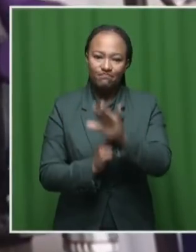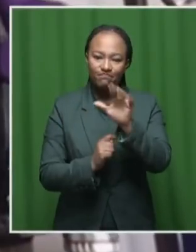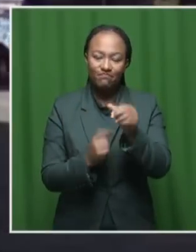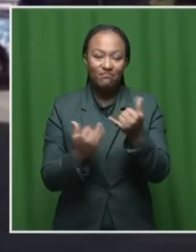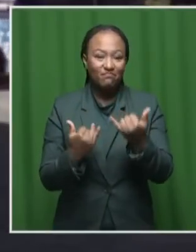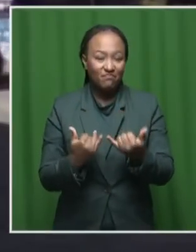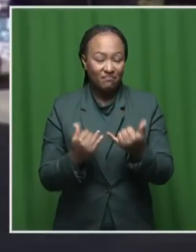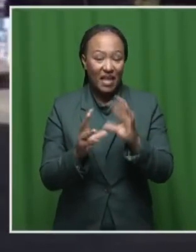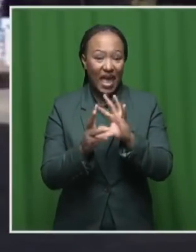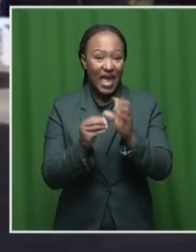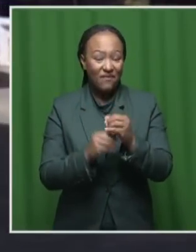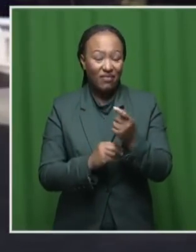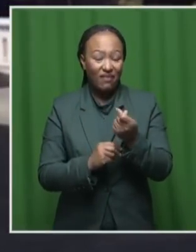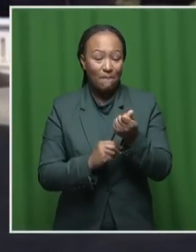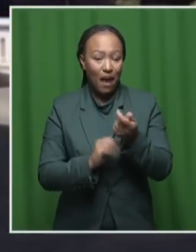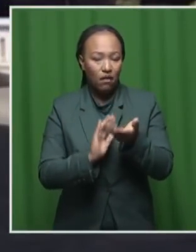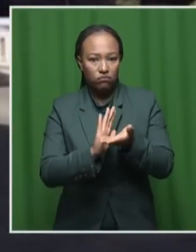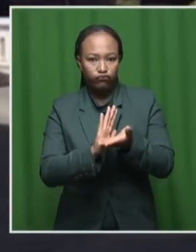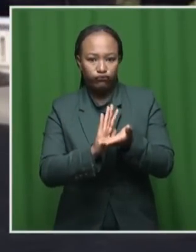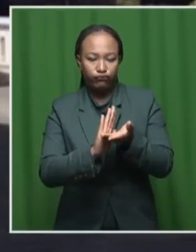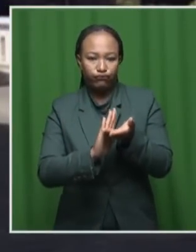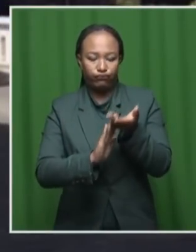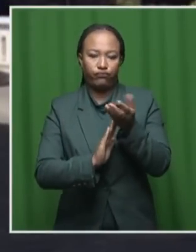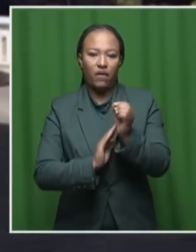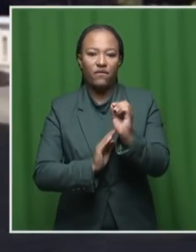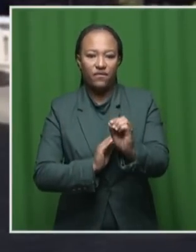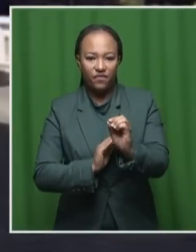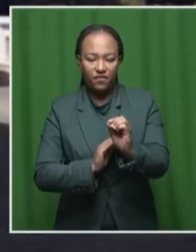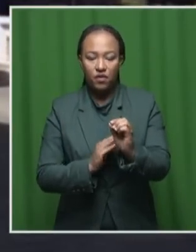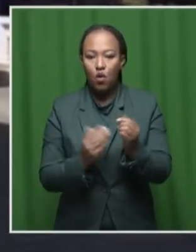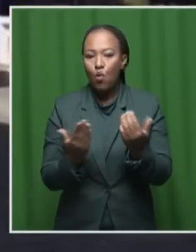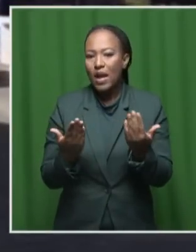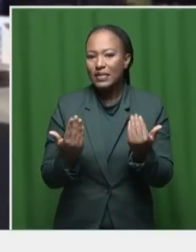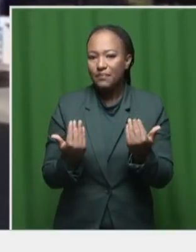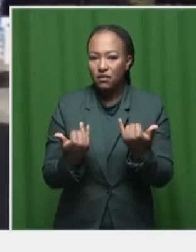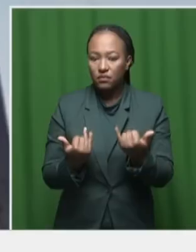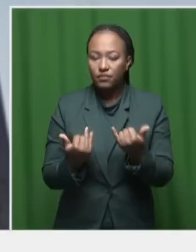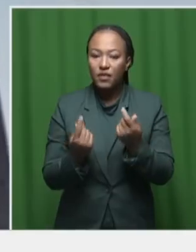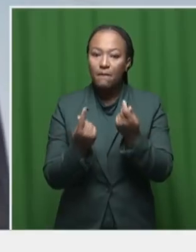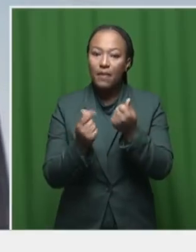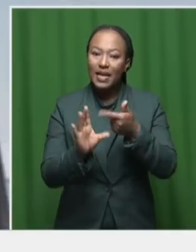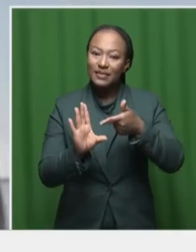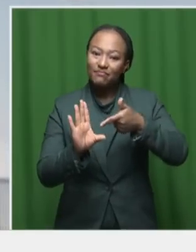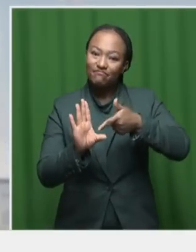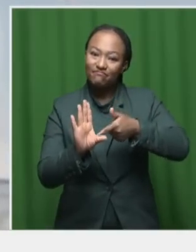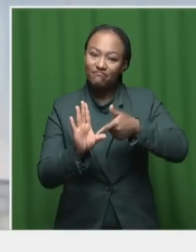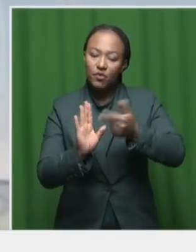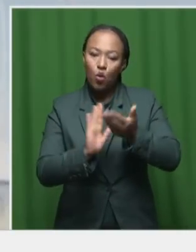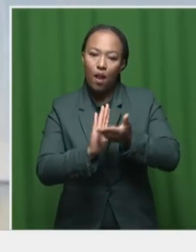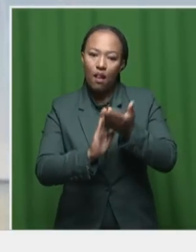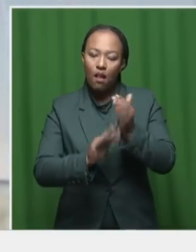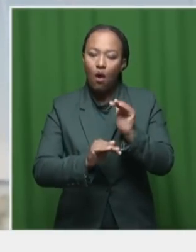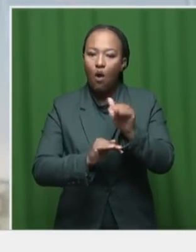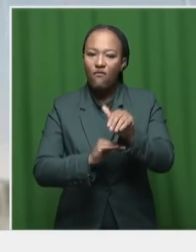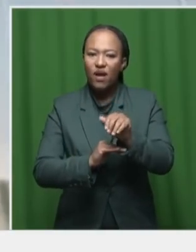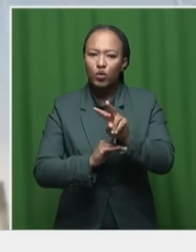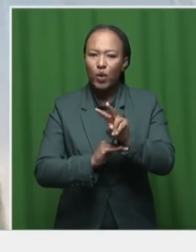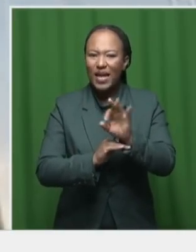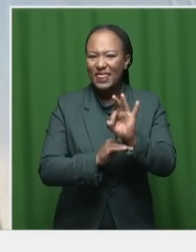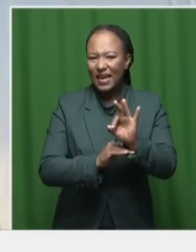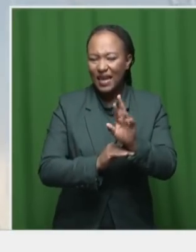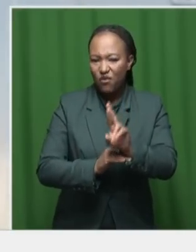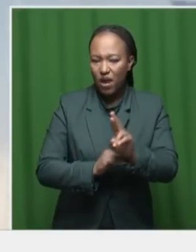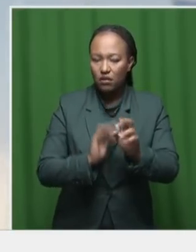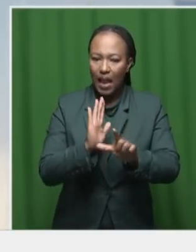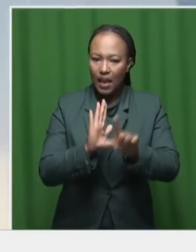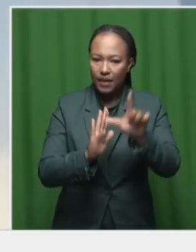of living and energy crisis. Now, it is anticipated that the price of petrol will be increased beyond 23 Rand a